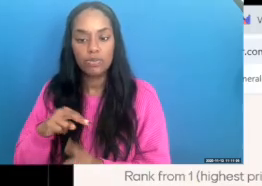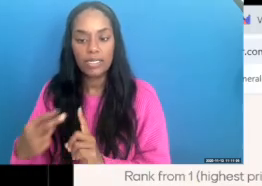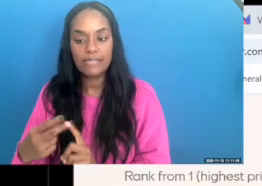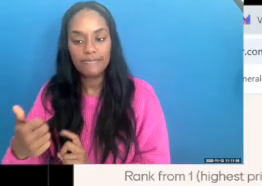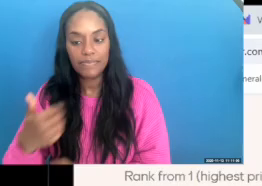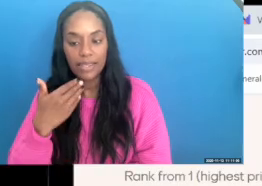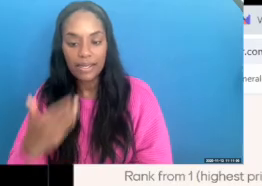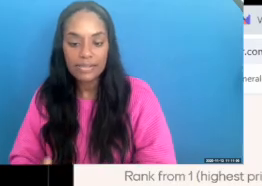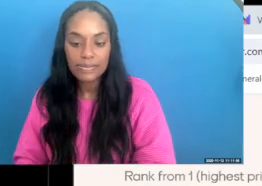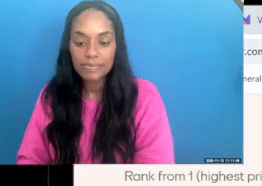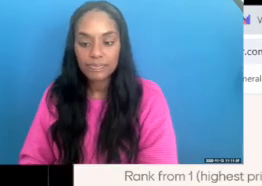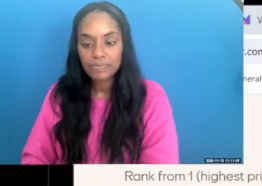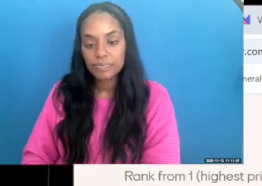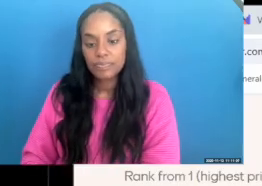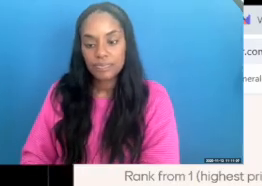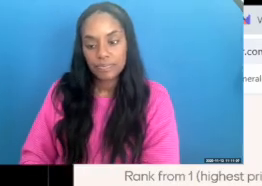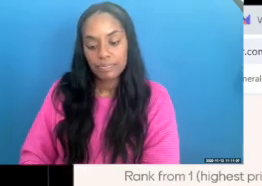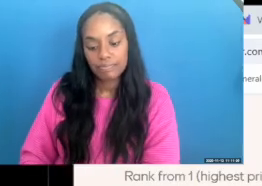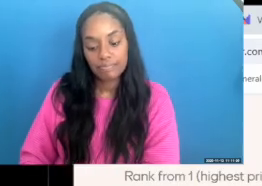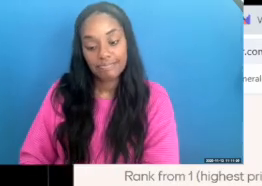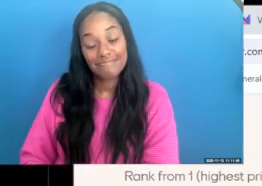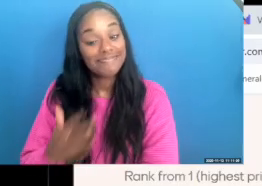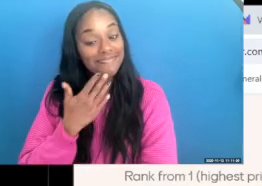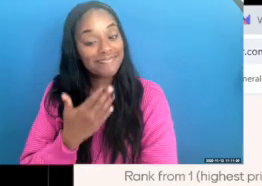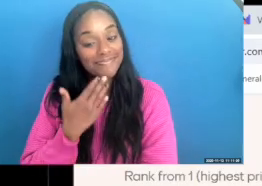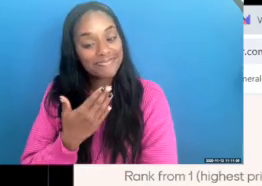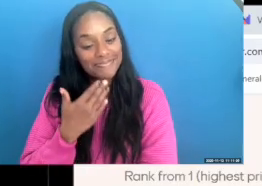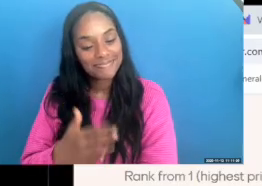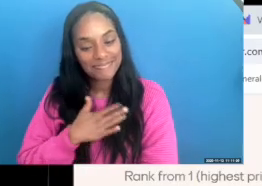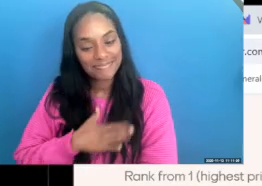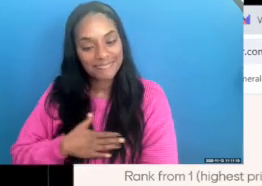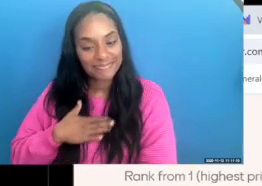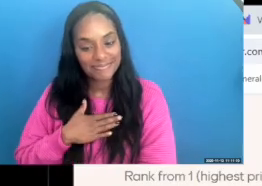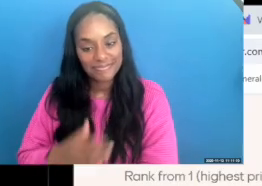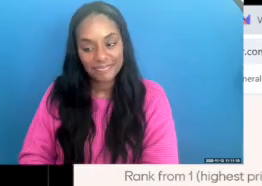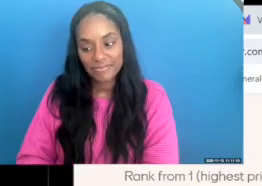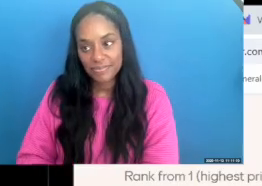future discussions, but just wanted to add sort of a new perspective into the conversation. Thanks.